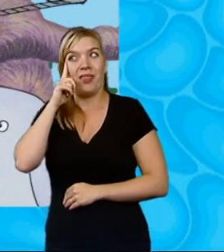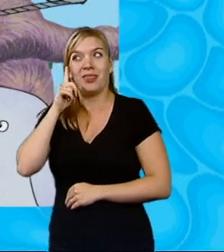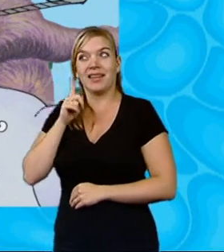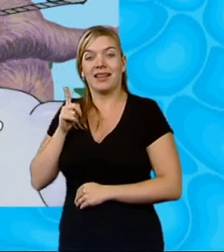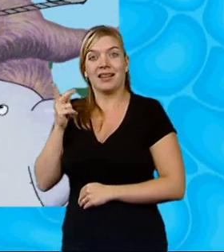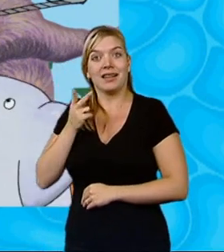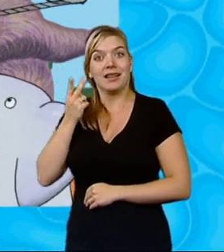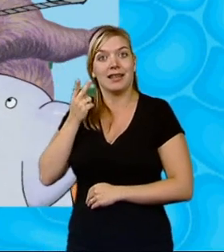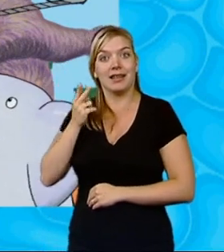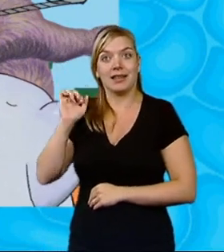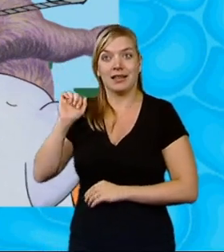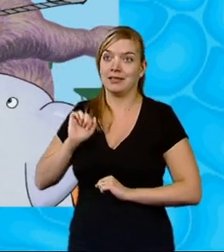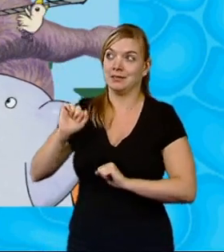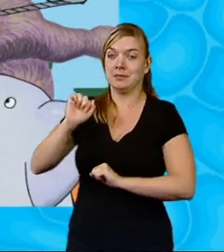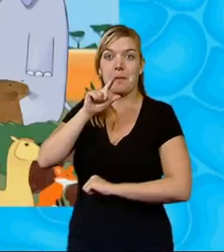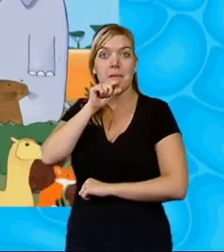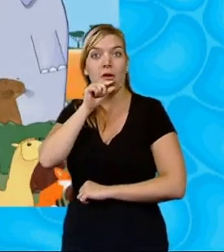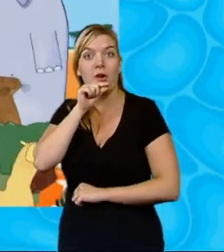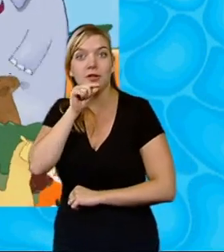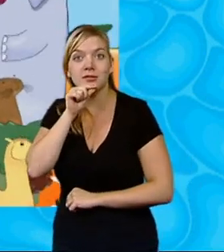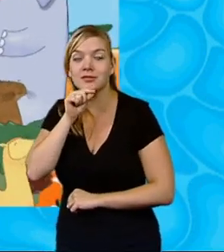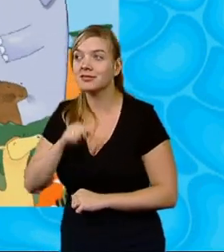Dab are cliff swallows.